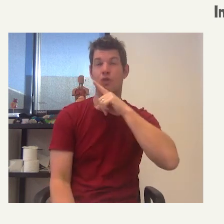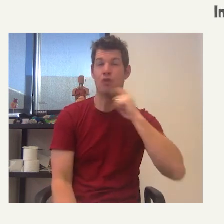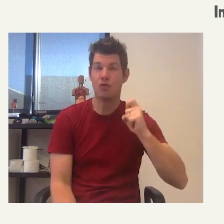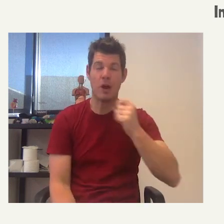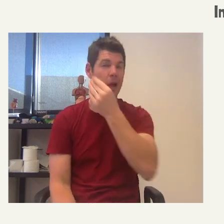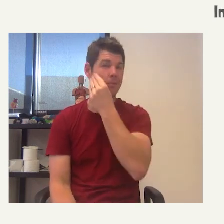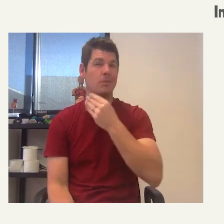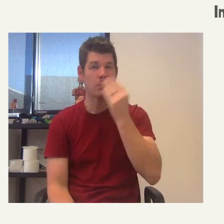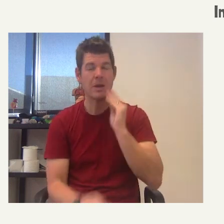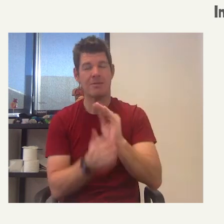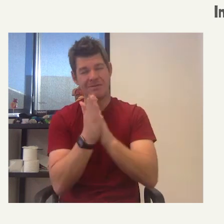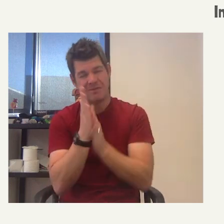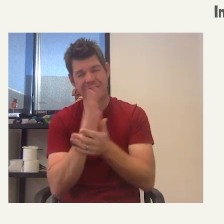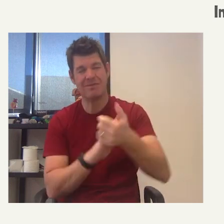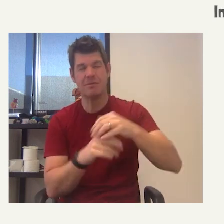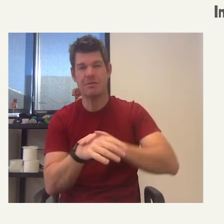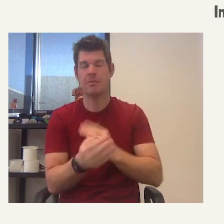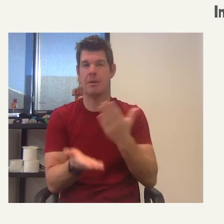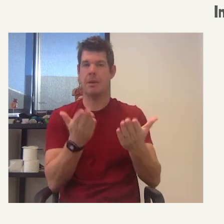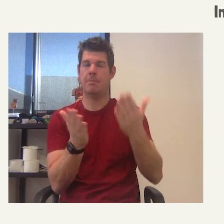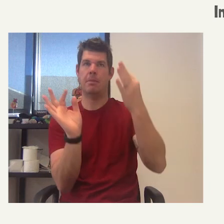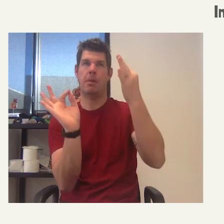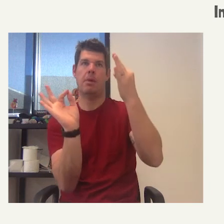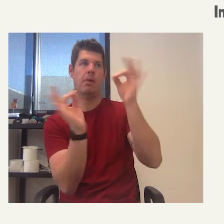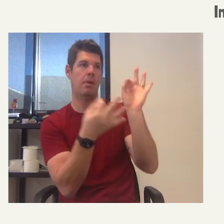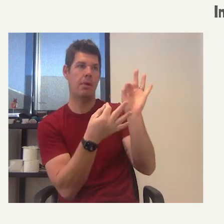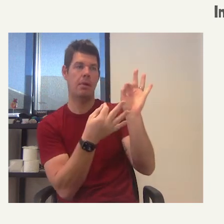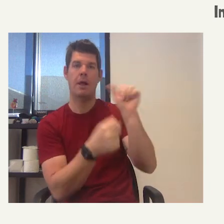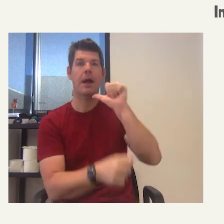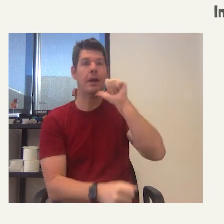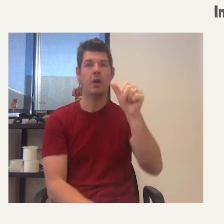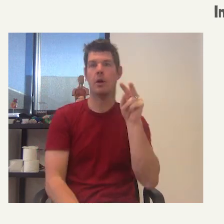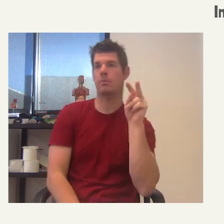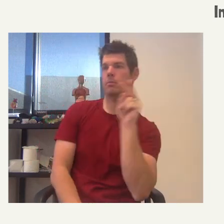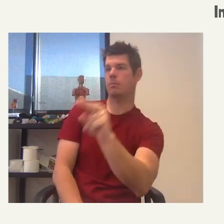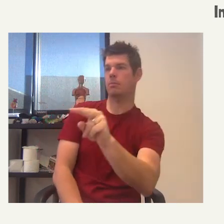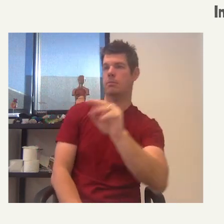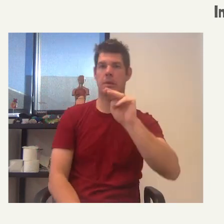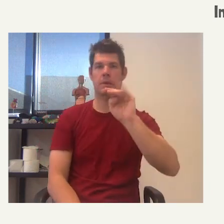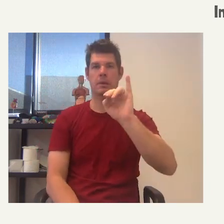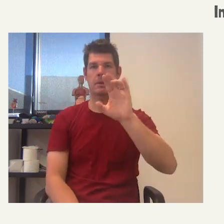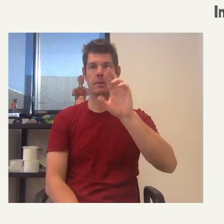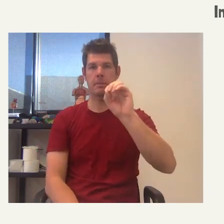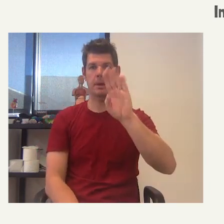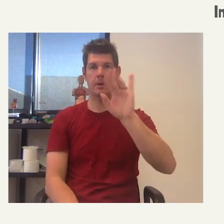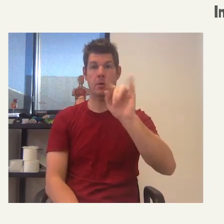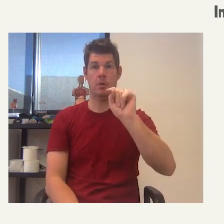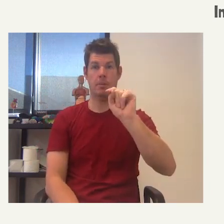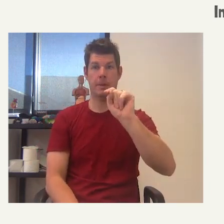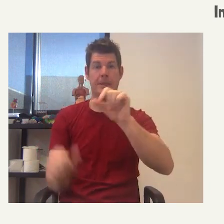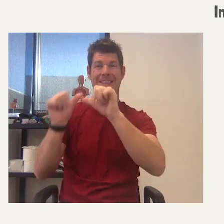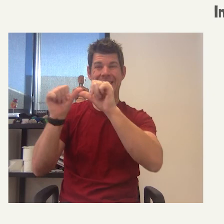My focus might not be on looking at my microbit to watch that animation as